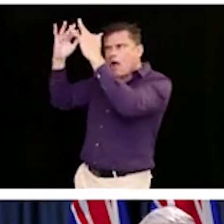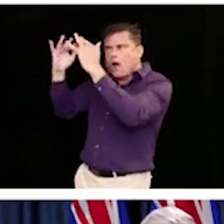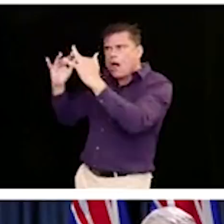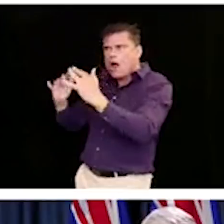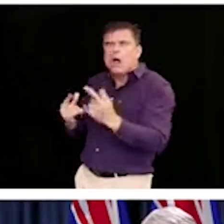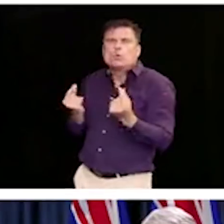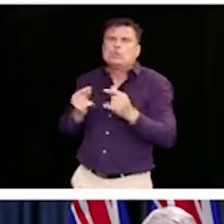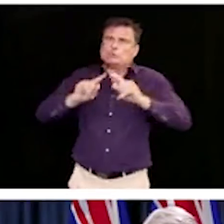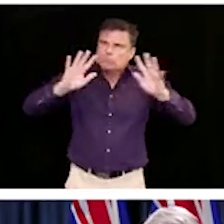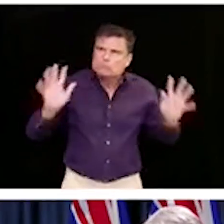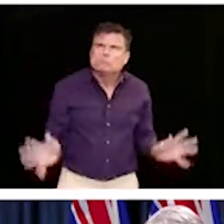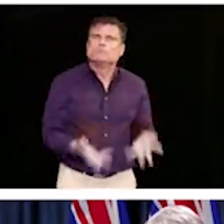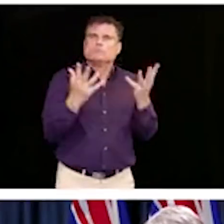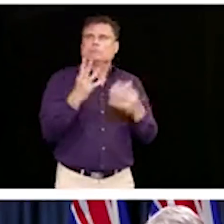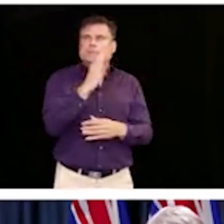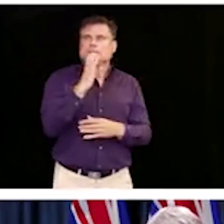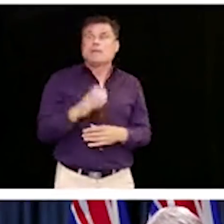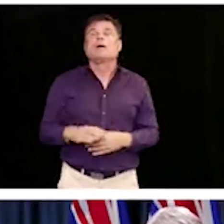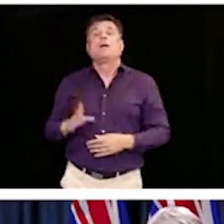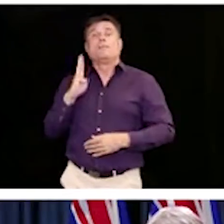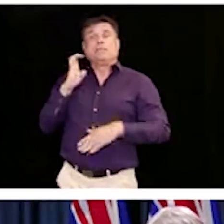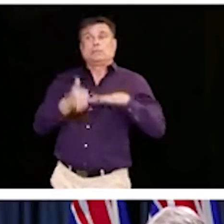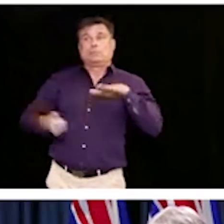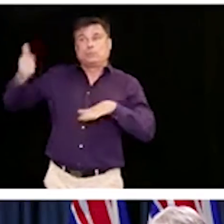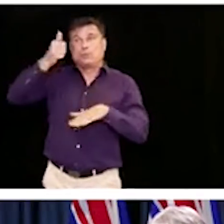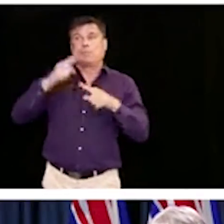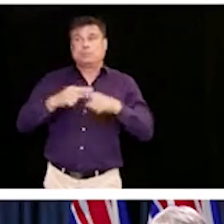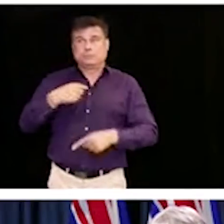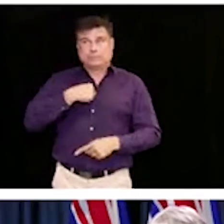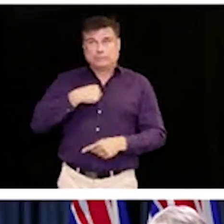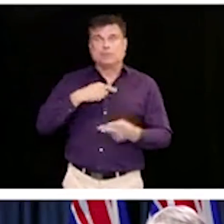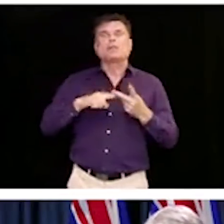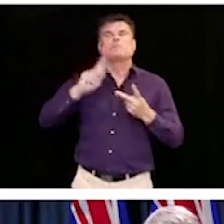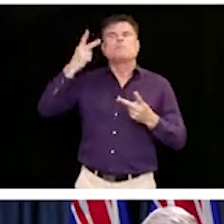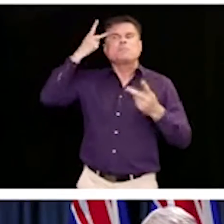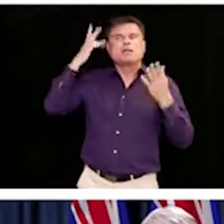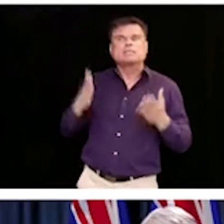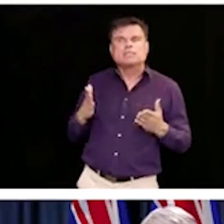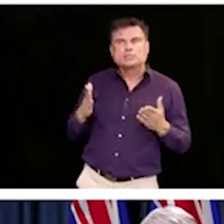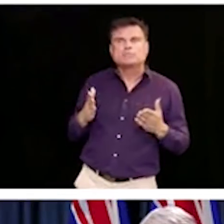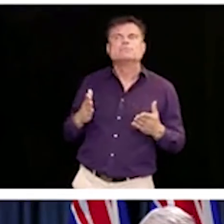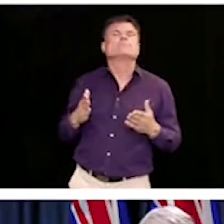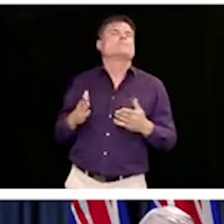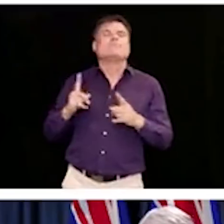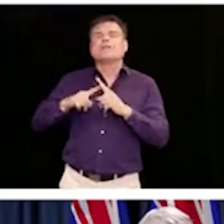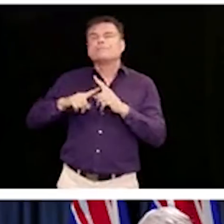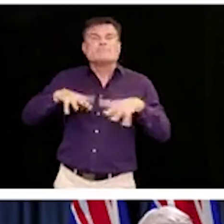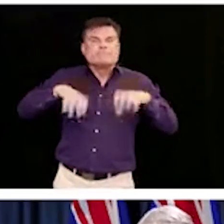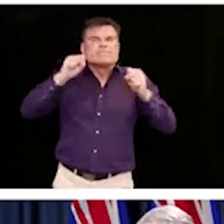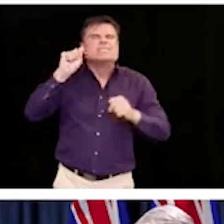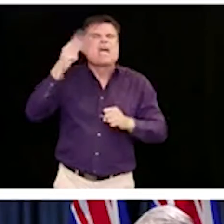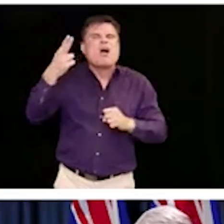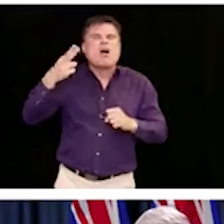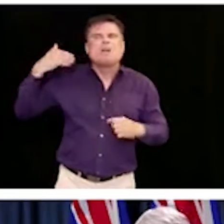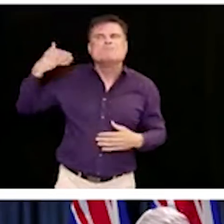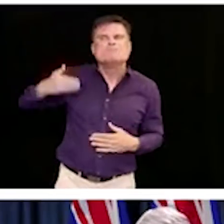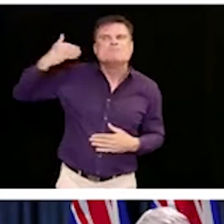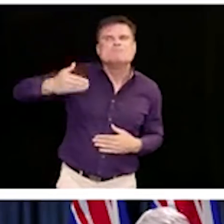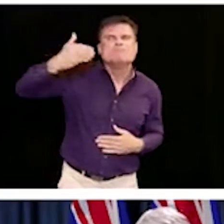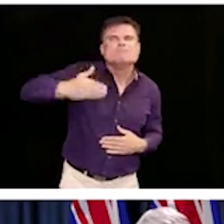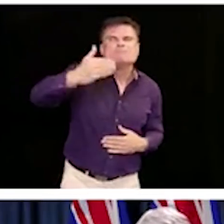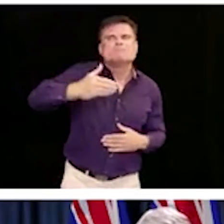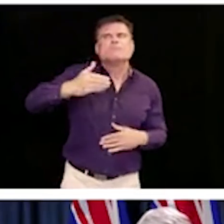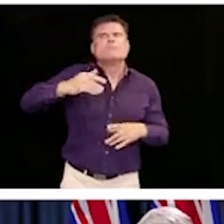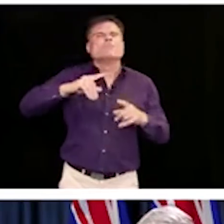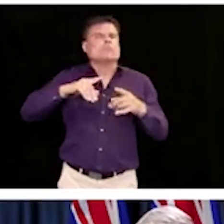last number of months, the Premier, myself, ministers and MLAs have been holding town halls, have been holding roundtables,